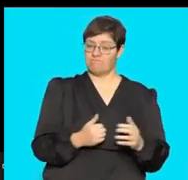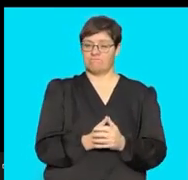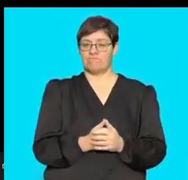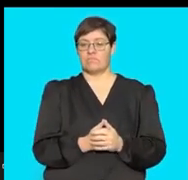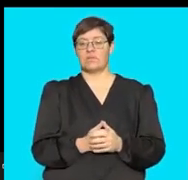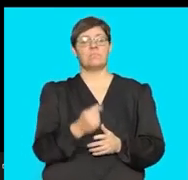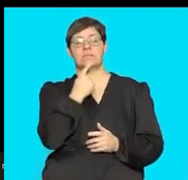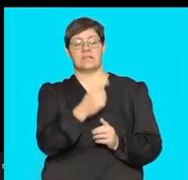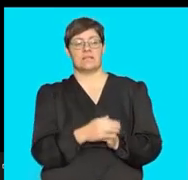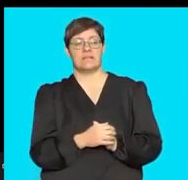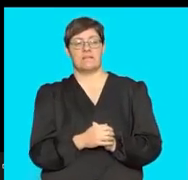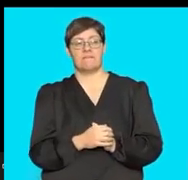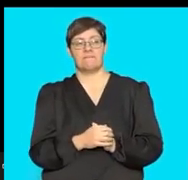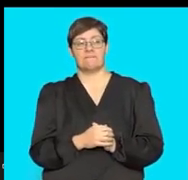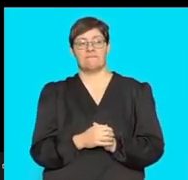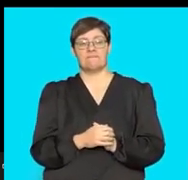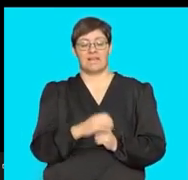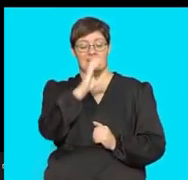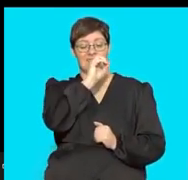So we're going to say